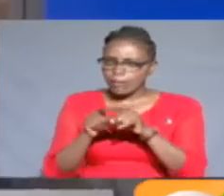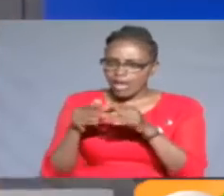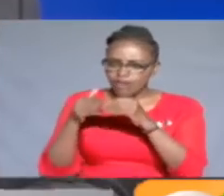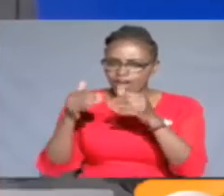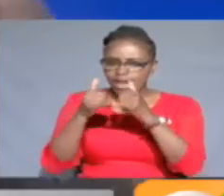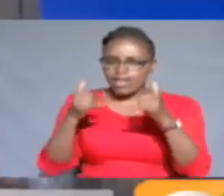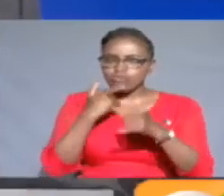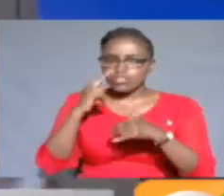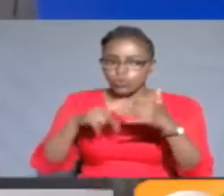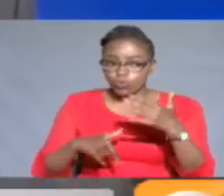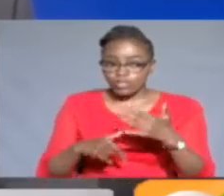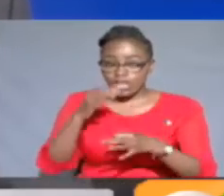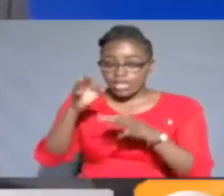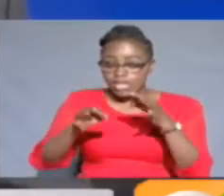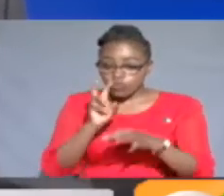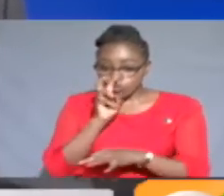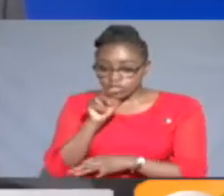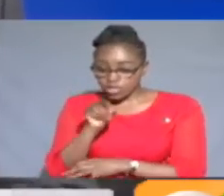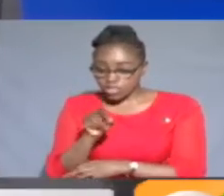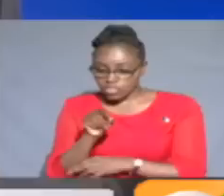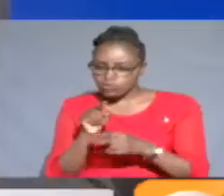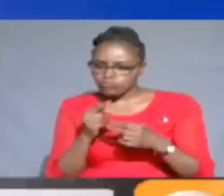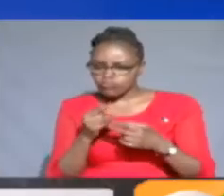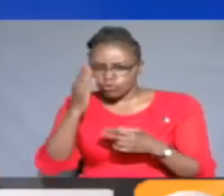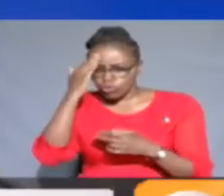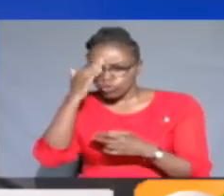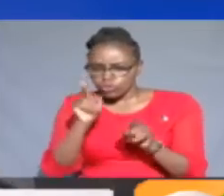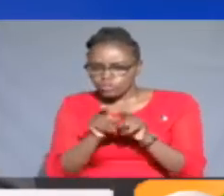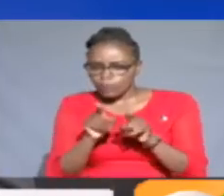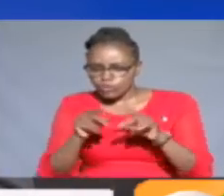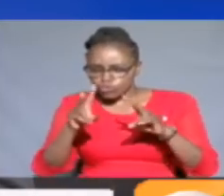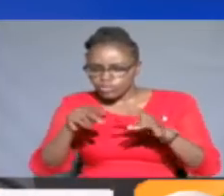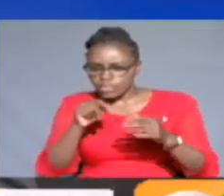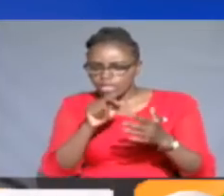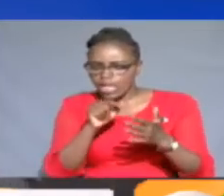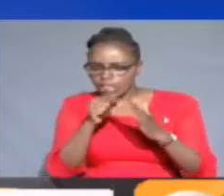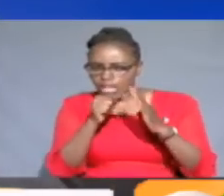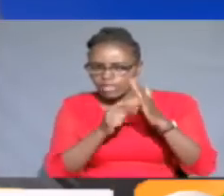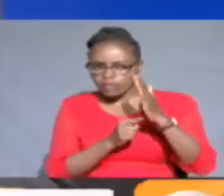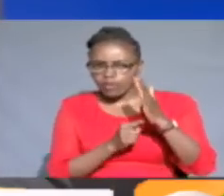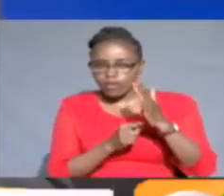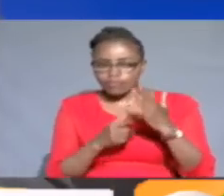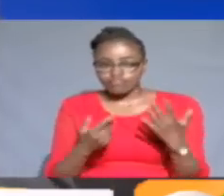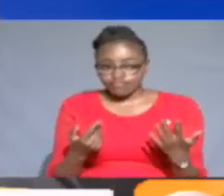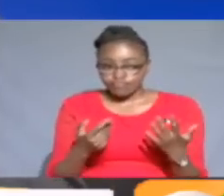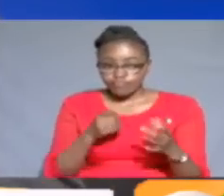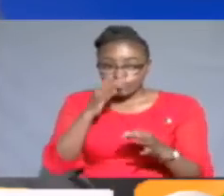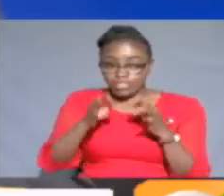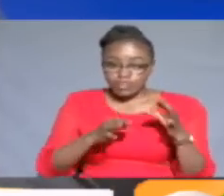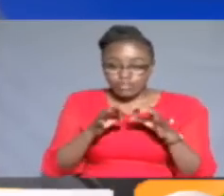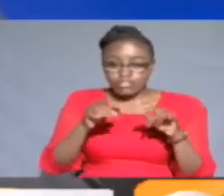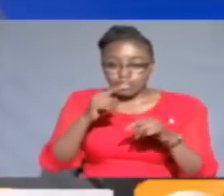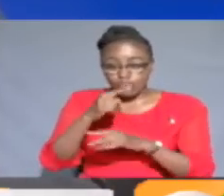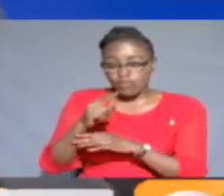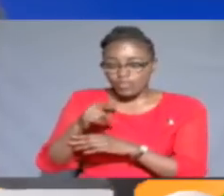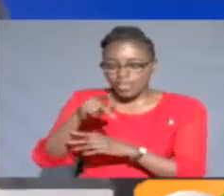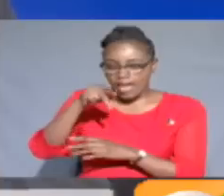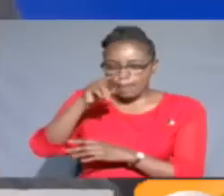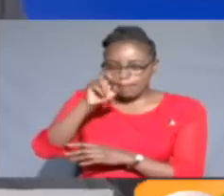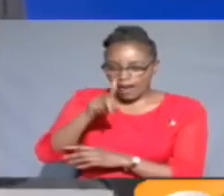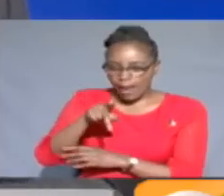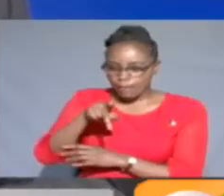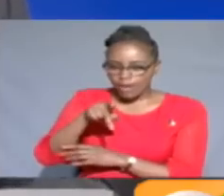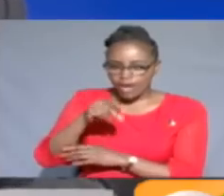that you say if you see this. You look for this. Yeah. So now these are, if we go into proper program, we will